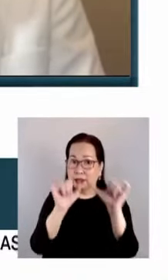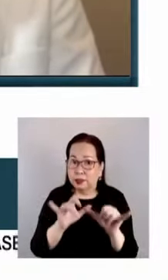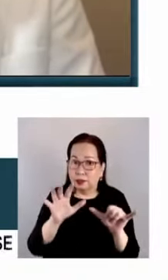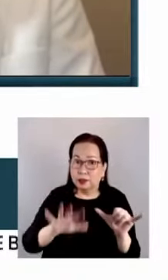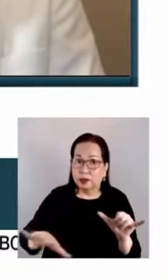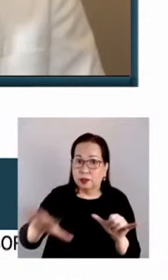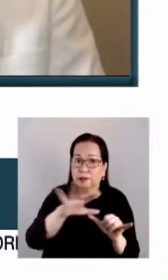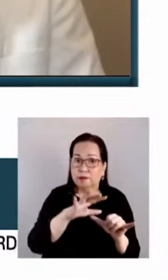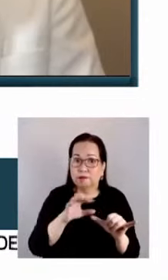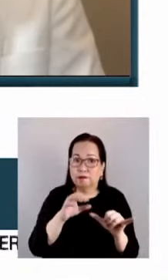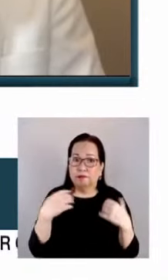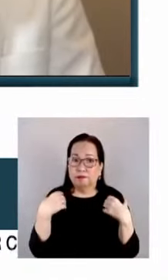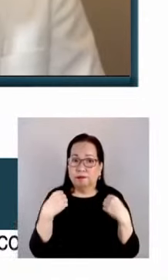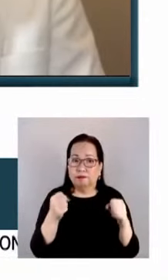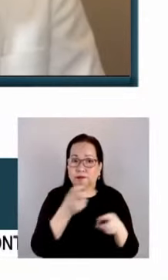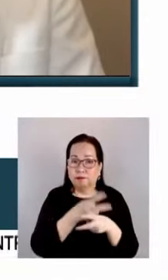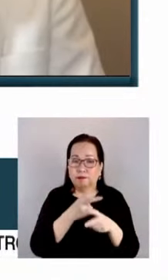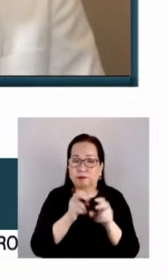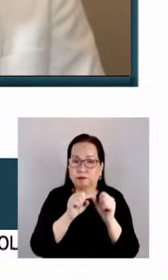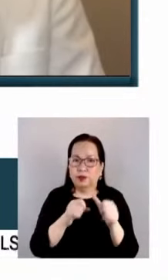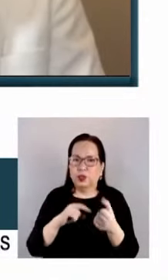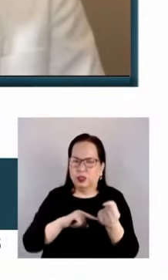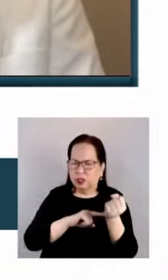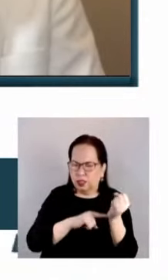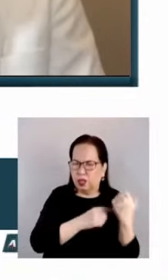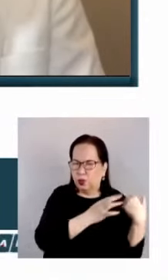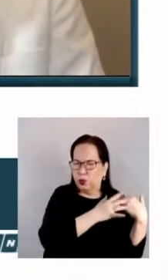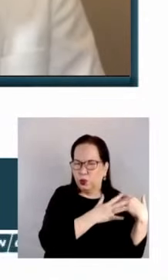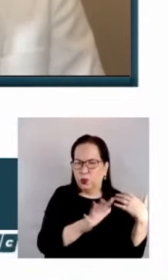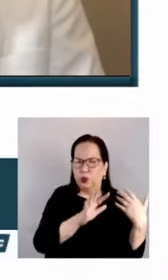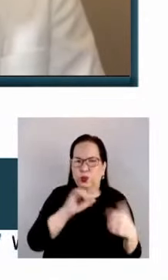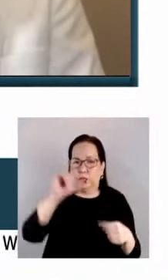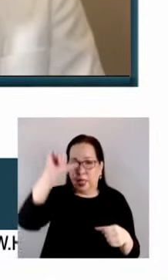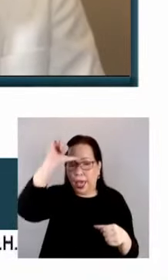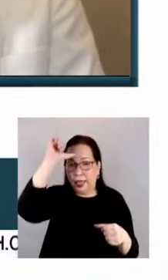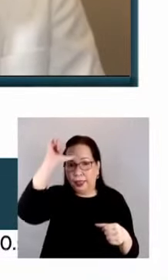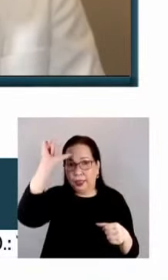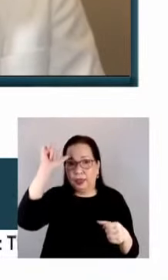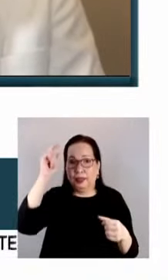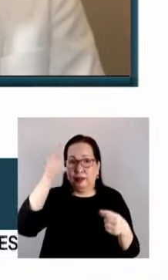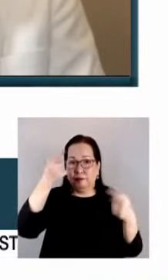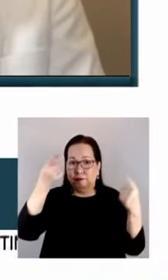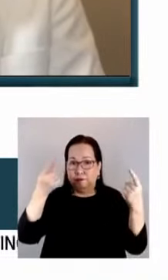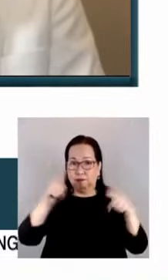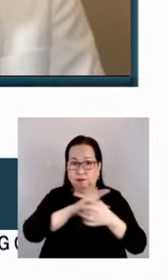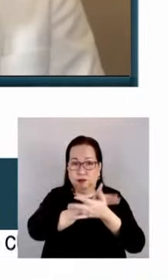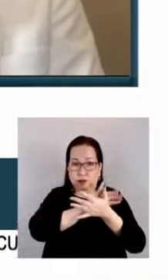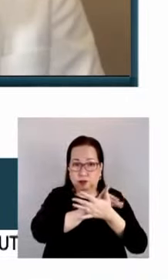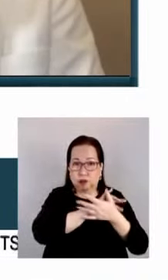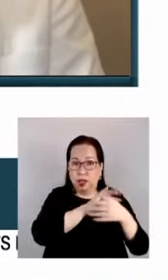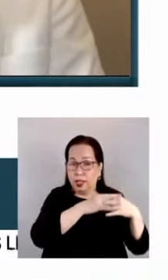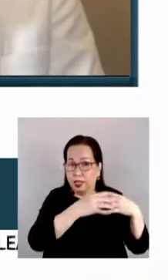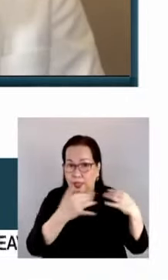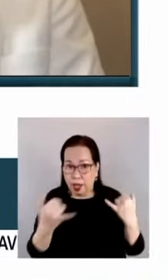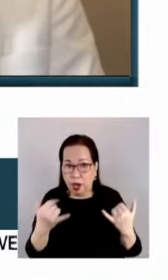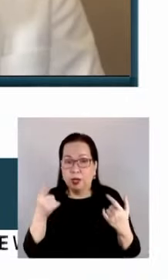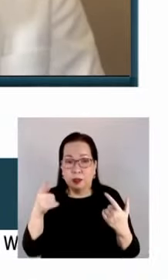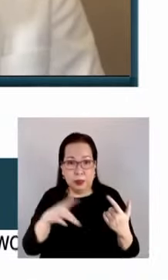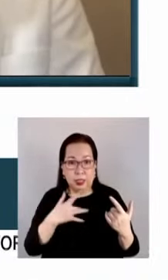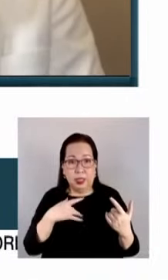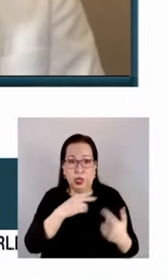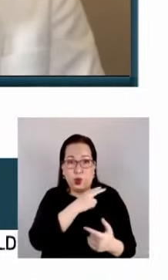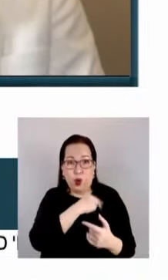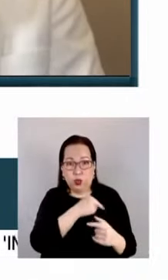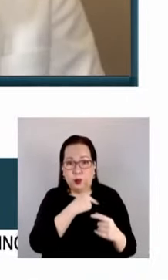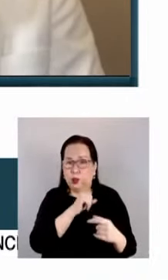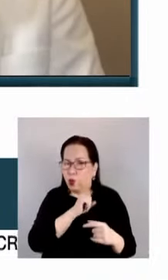from the time the Delta variant entered our shores, that you really are better off and you can handle